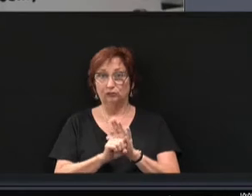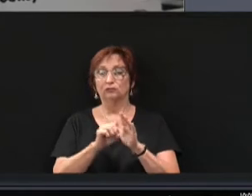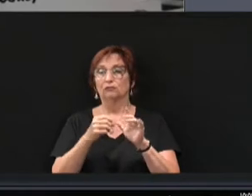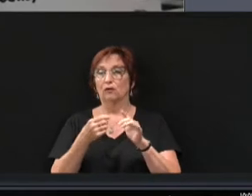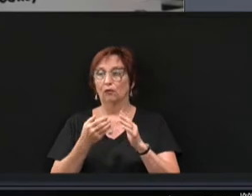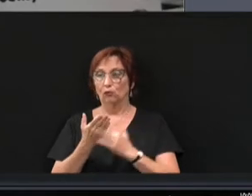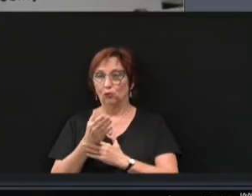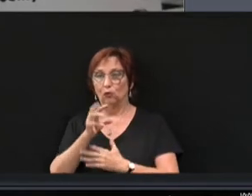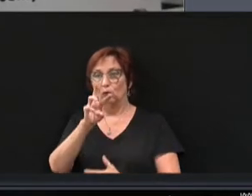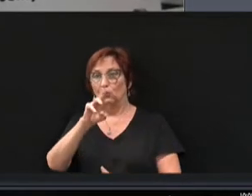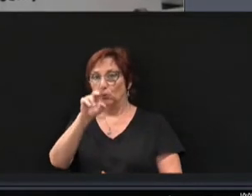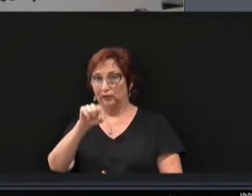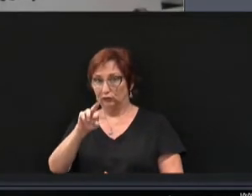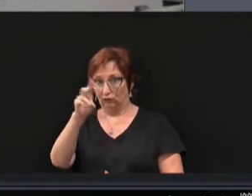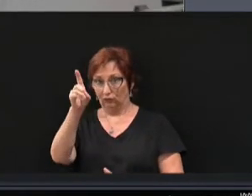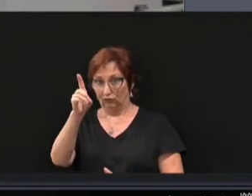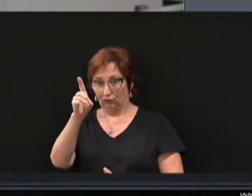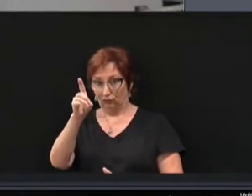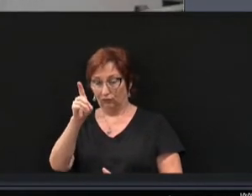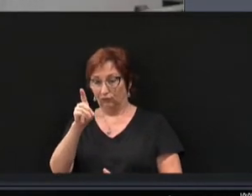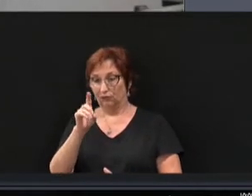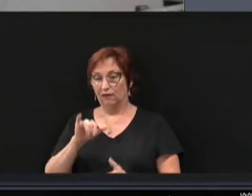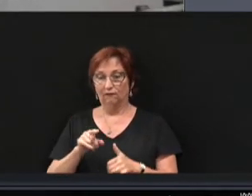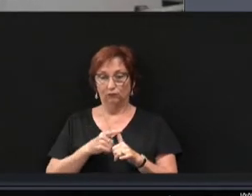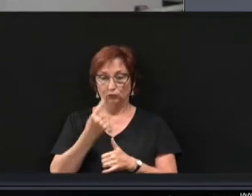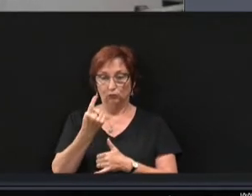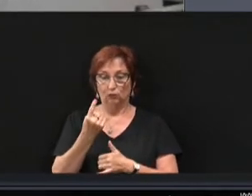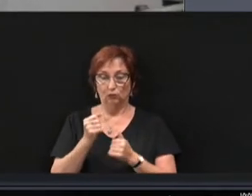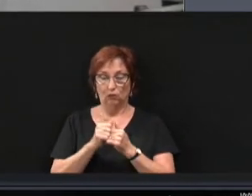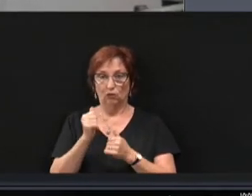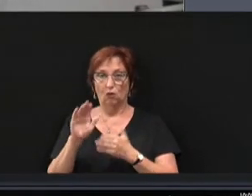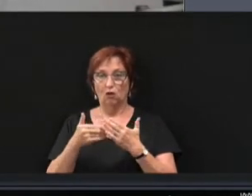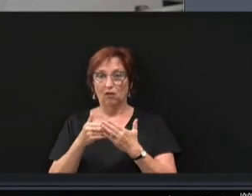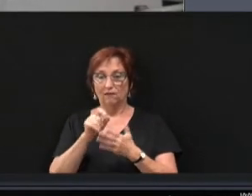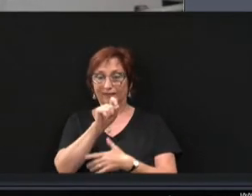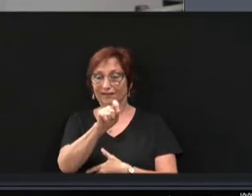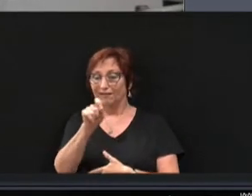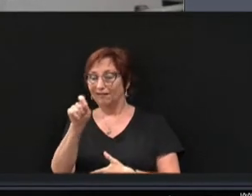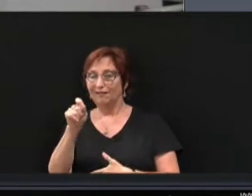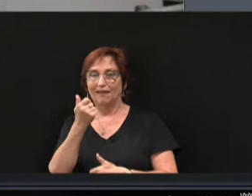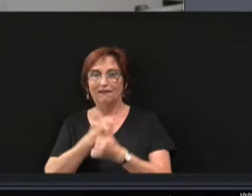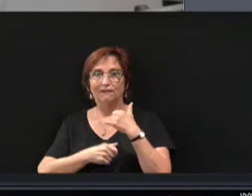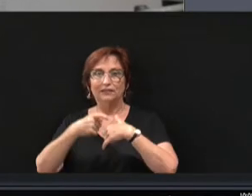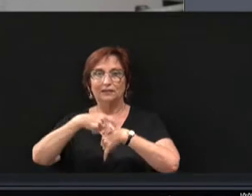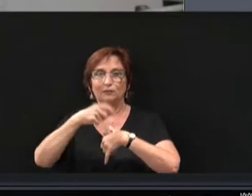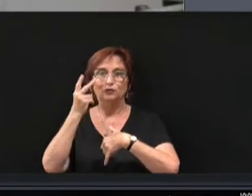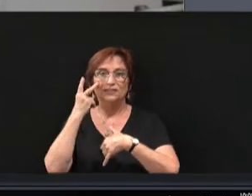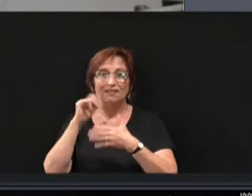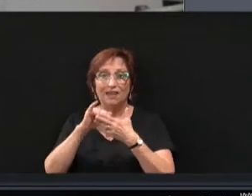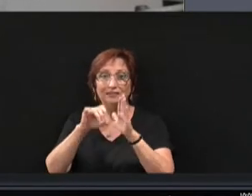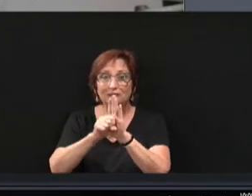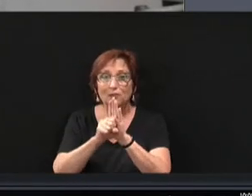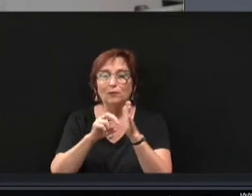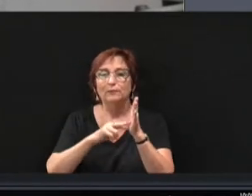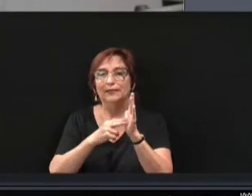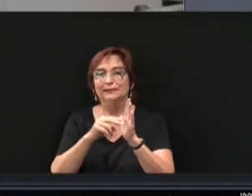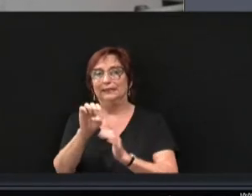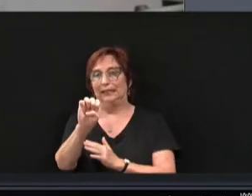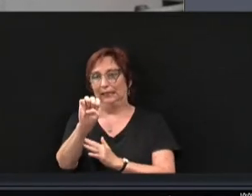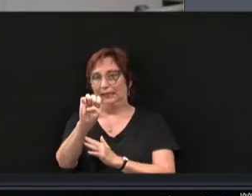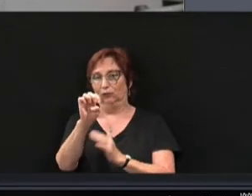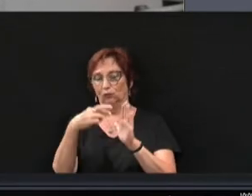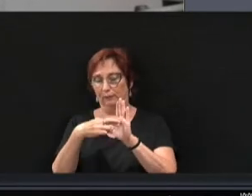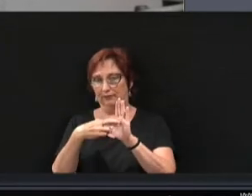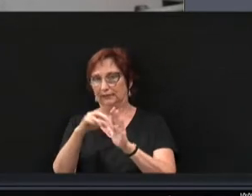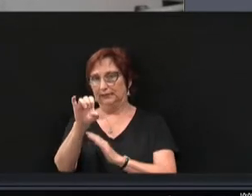next one, that first one with all the dots in it, every time you see that symbol, that is an E. The V